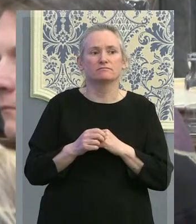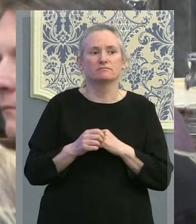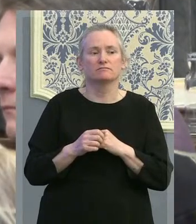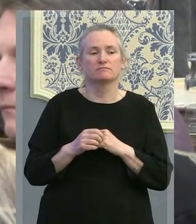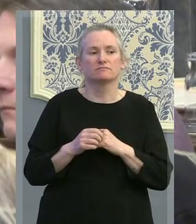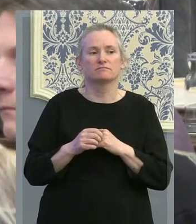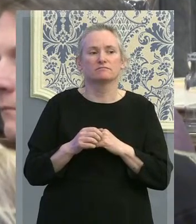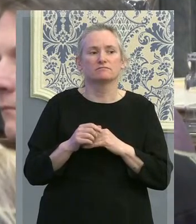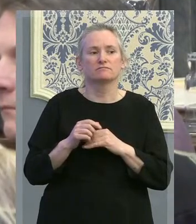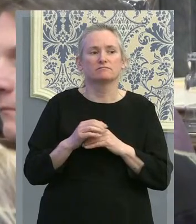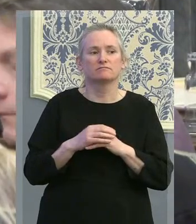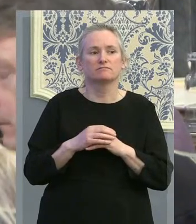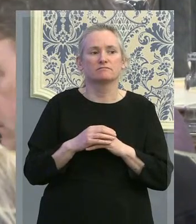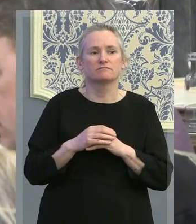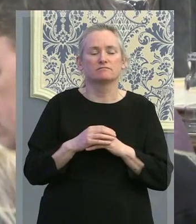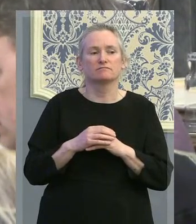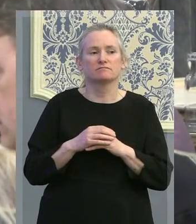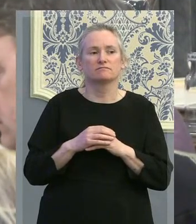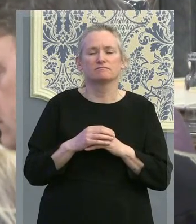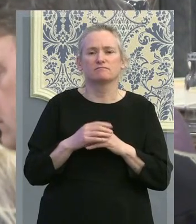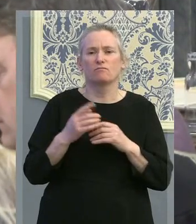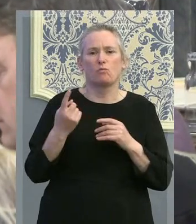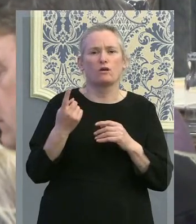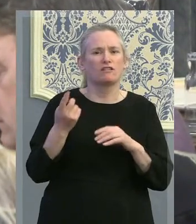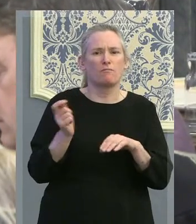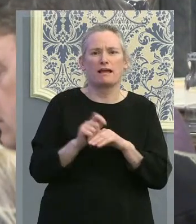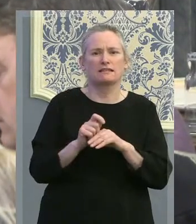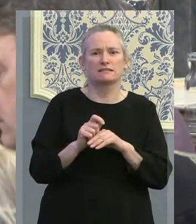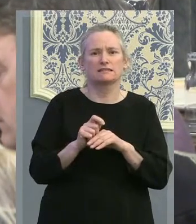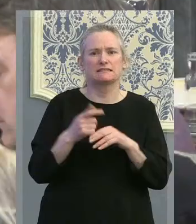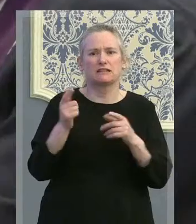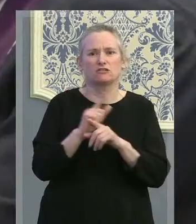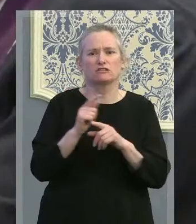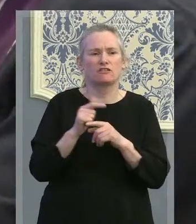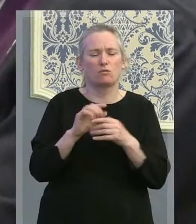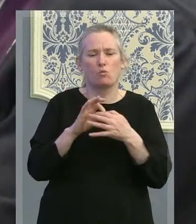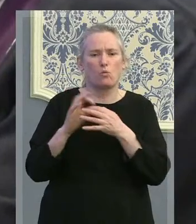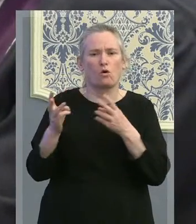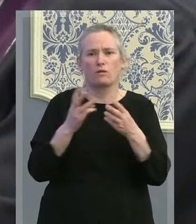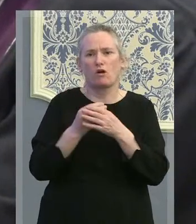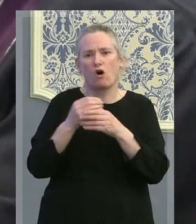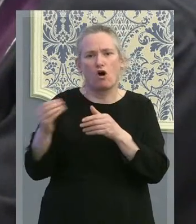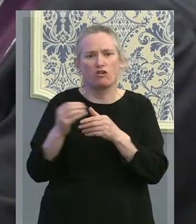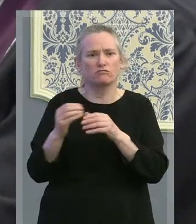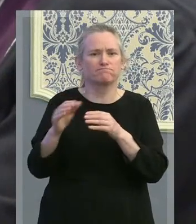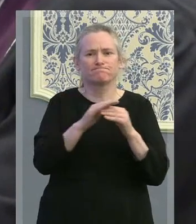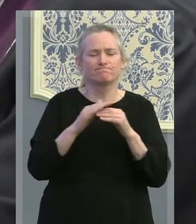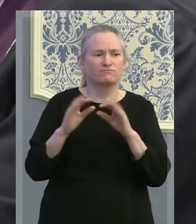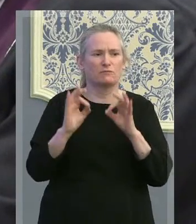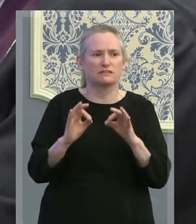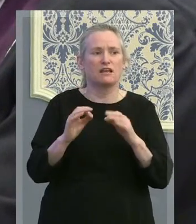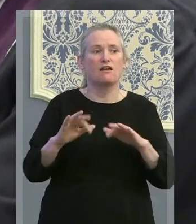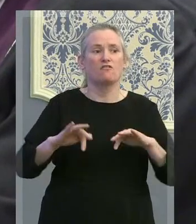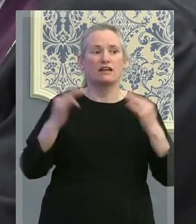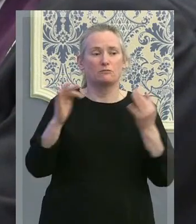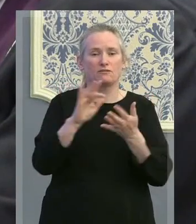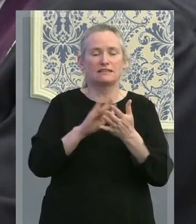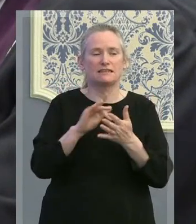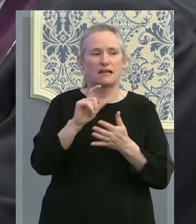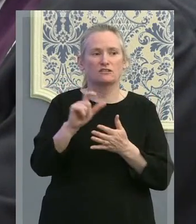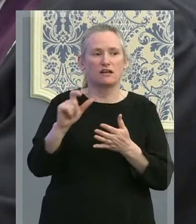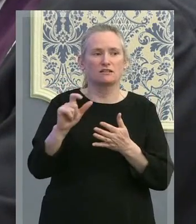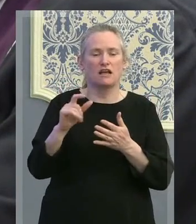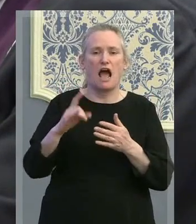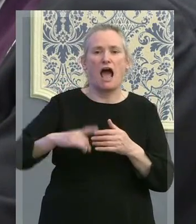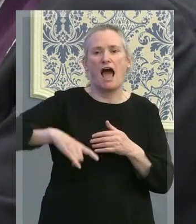with the best of singers and songwriters, collaborated with him right across the world. The freedom of the city and county is the